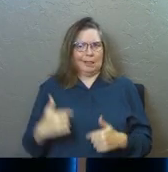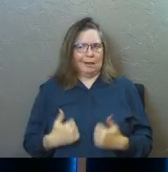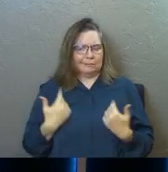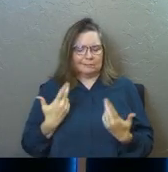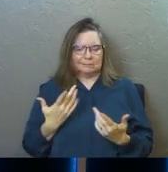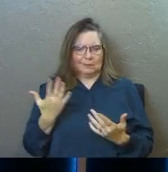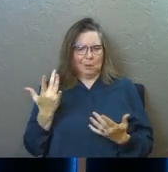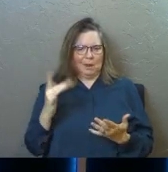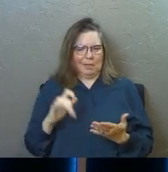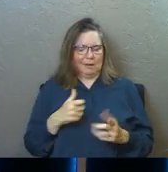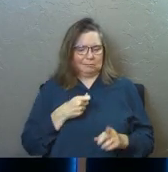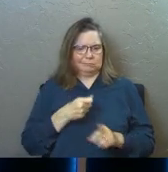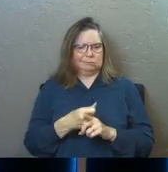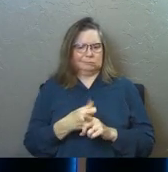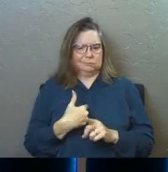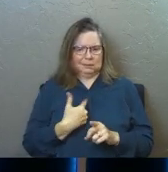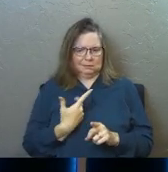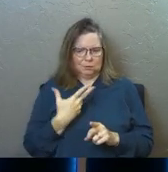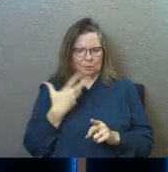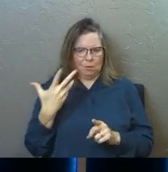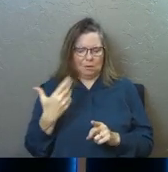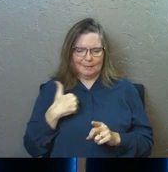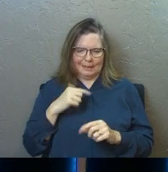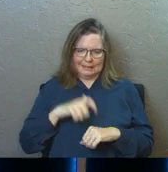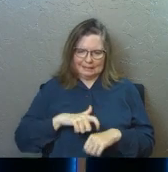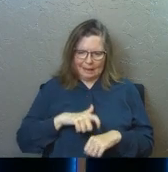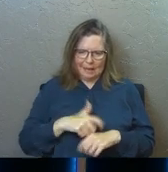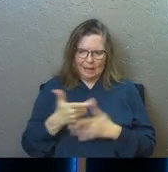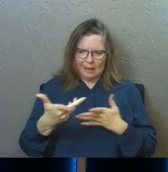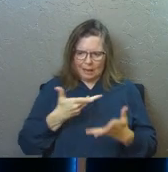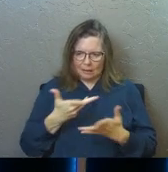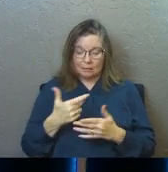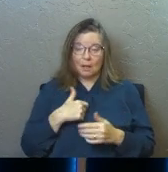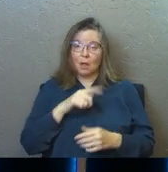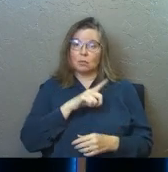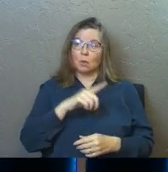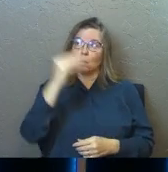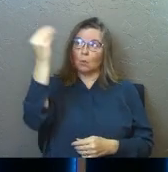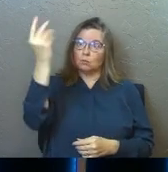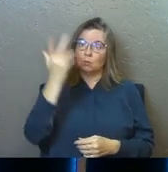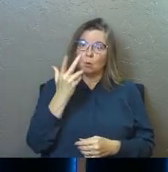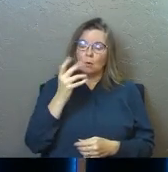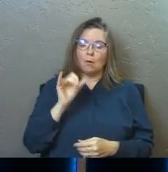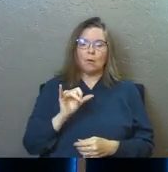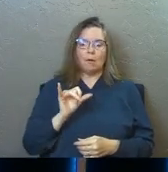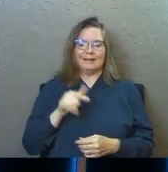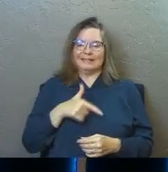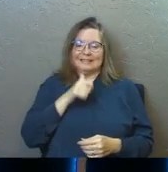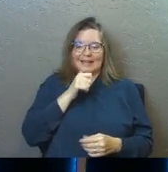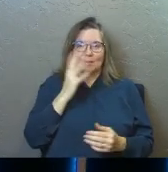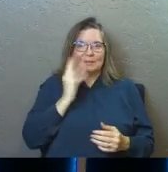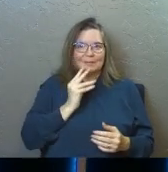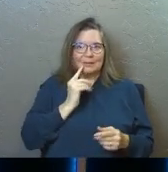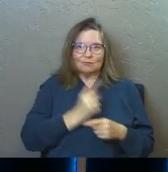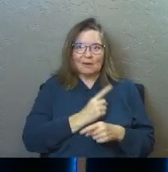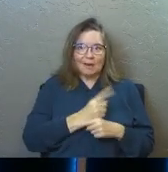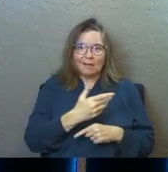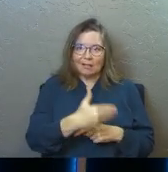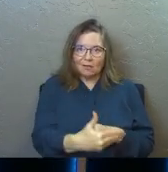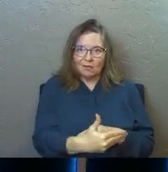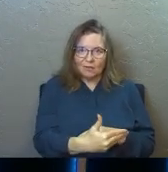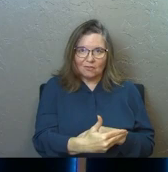And so it was like, why is it that it was such a shock that I like about this time I had with him? And what the Lord had revealed to me is, hey, this is not what you experience on the